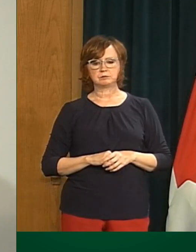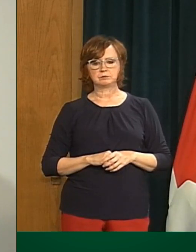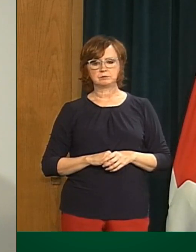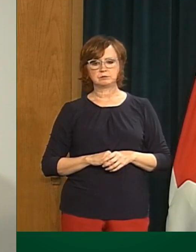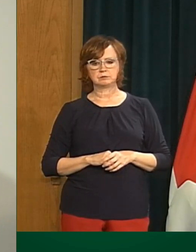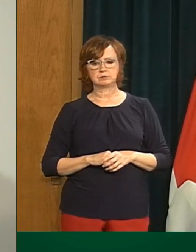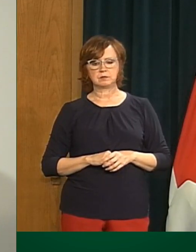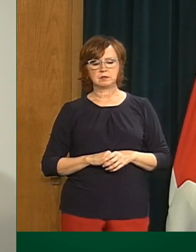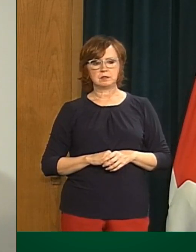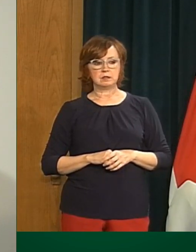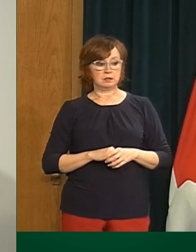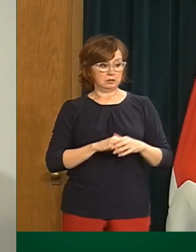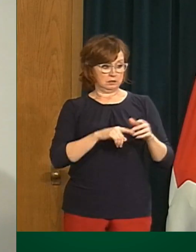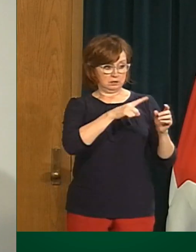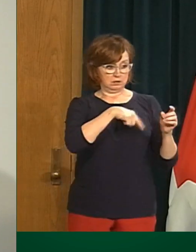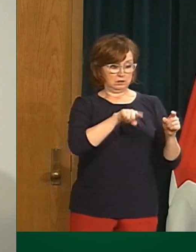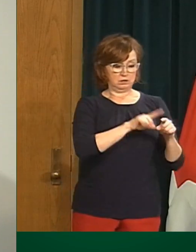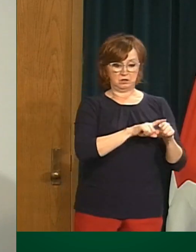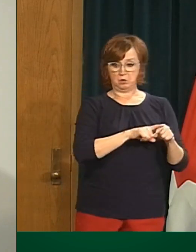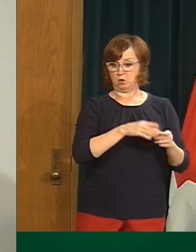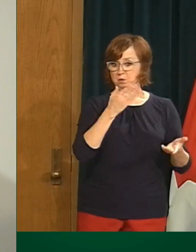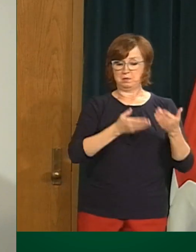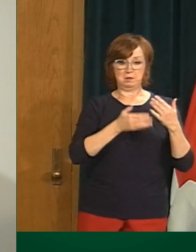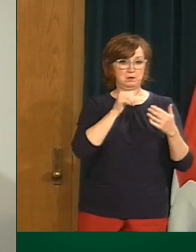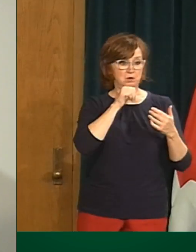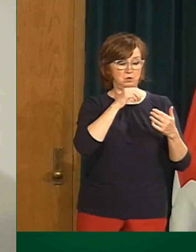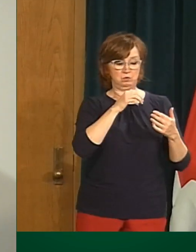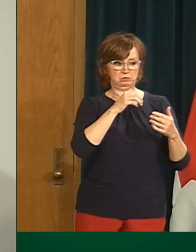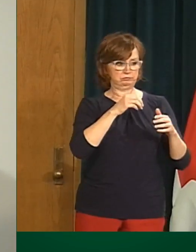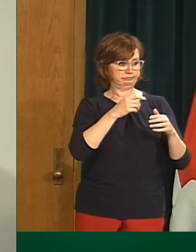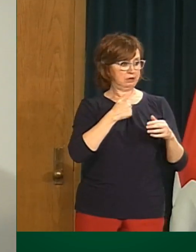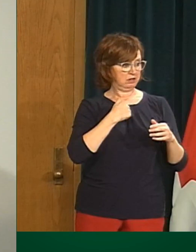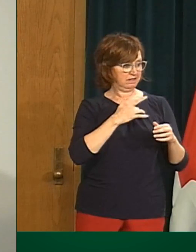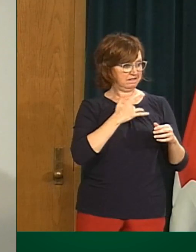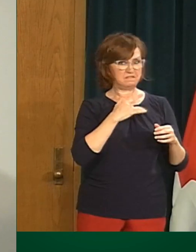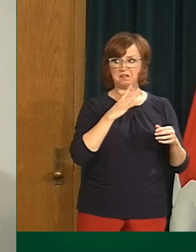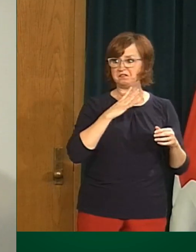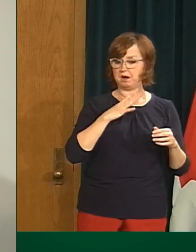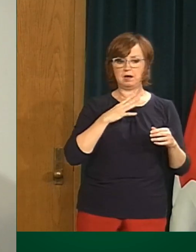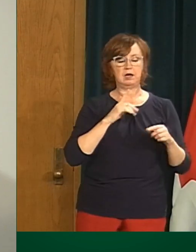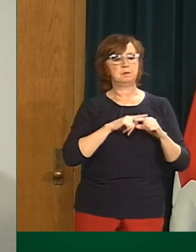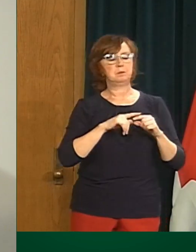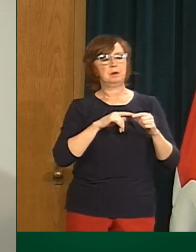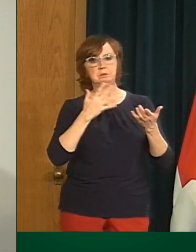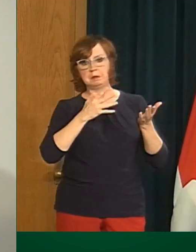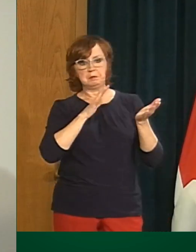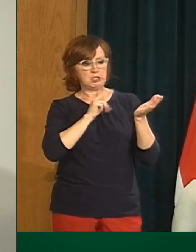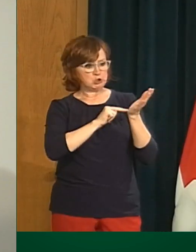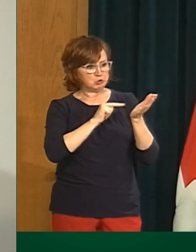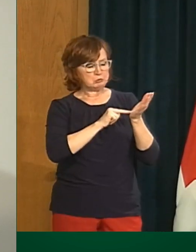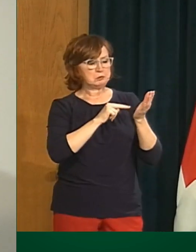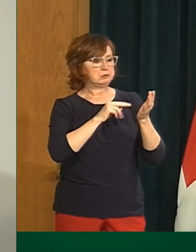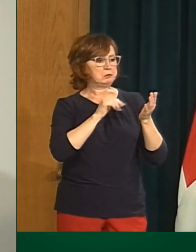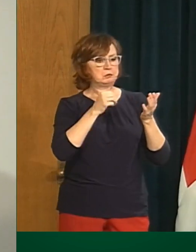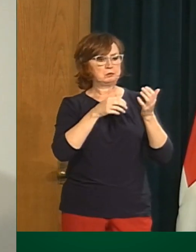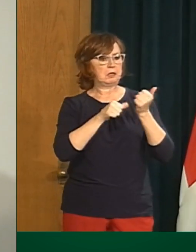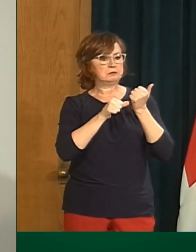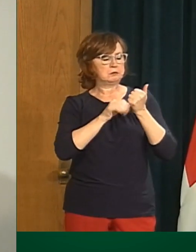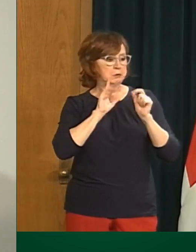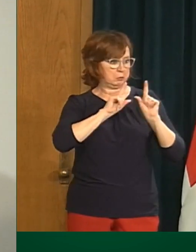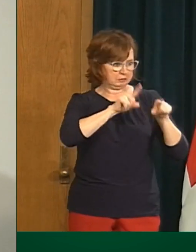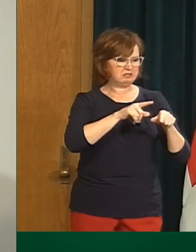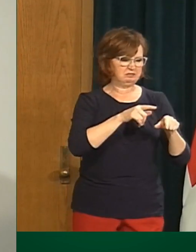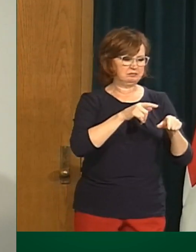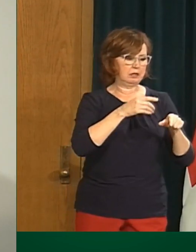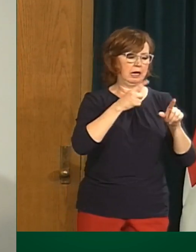seeking testing, but they can then be supported to get tested just to get ahead of the cluster investigation. So the testing